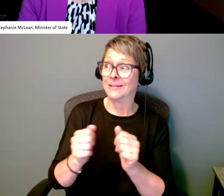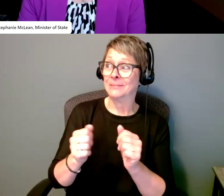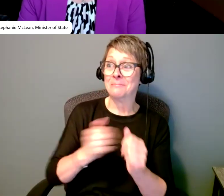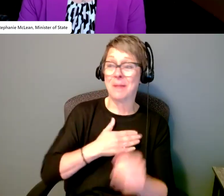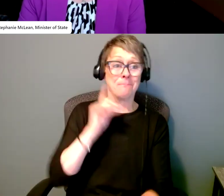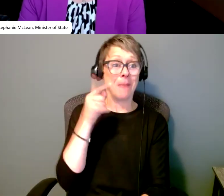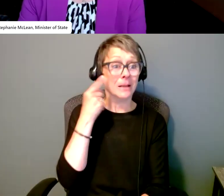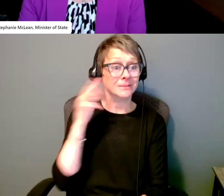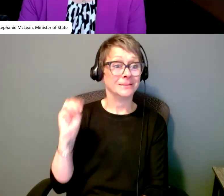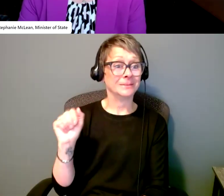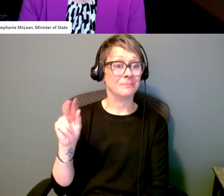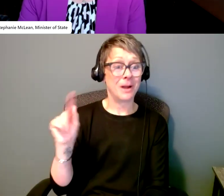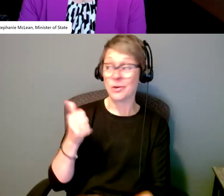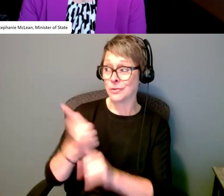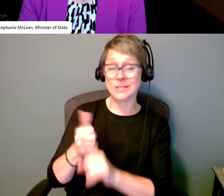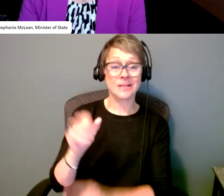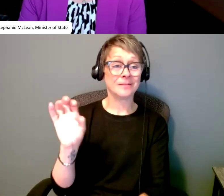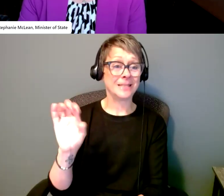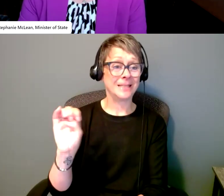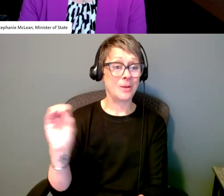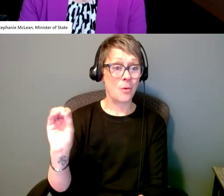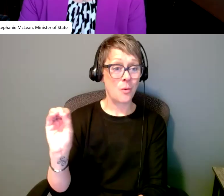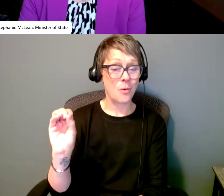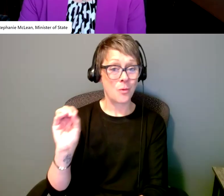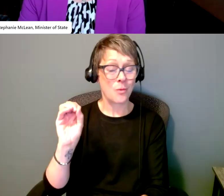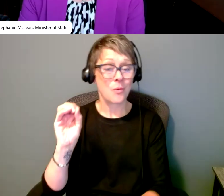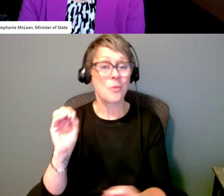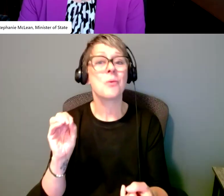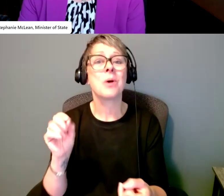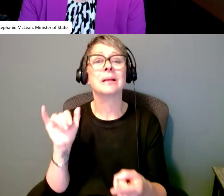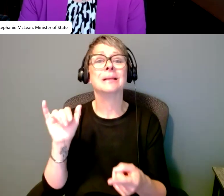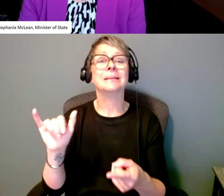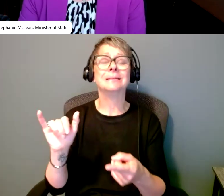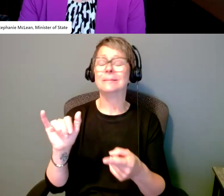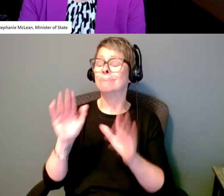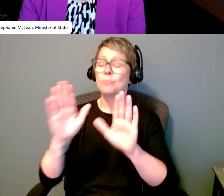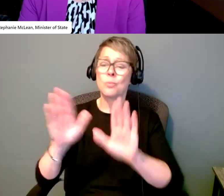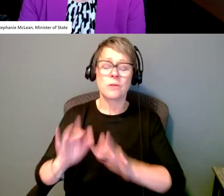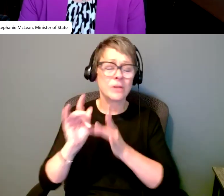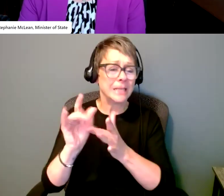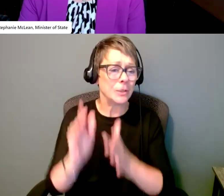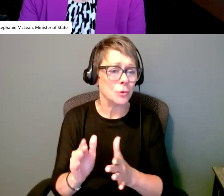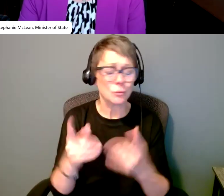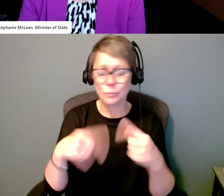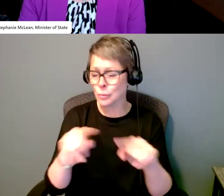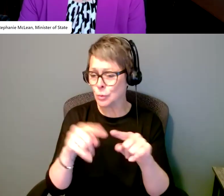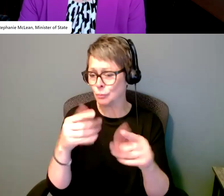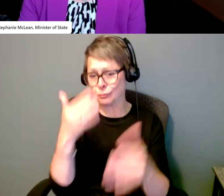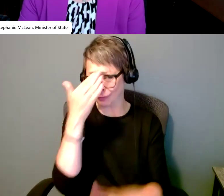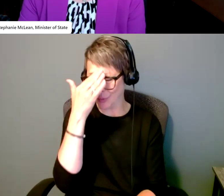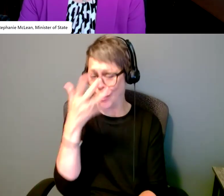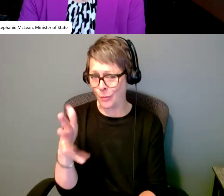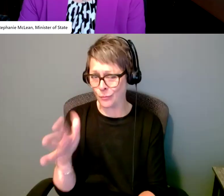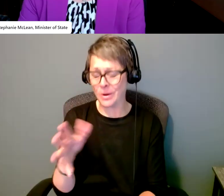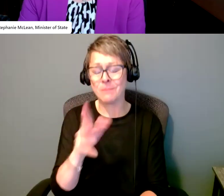My CEO for Elder Abuse Prevention Ontario is also a tremendous leader, as many of you know. So it's an honor to receive